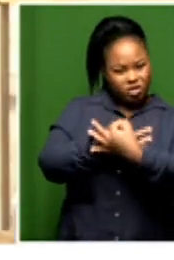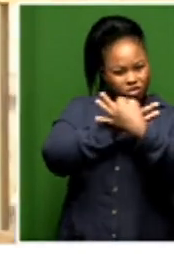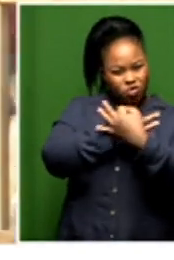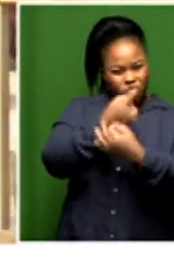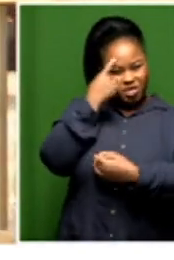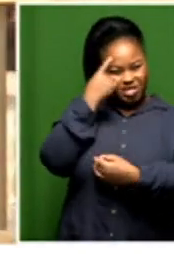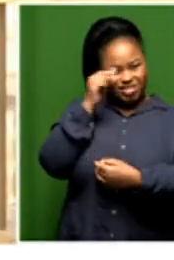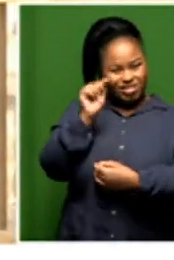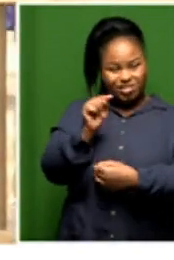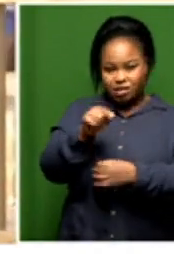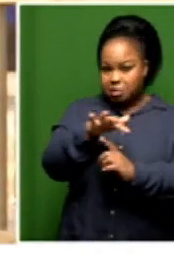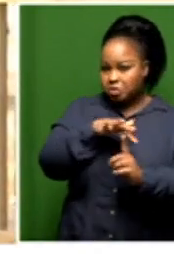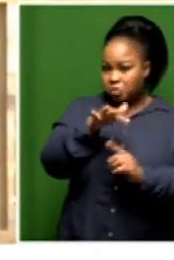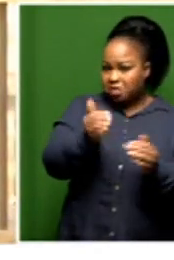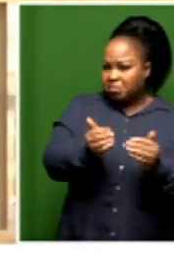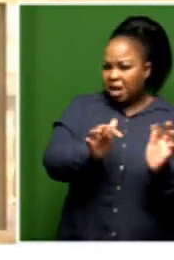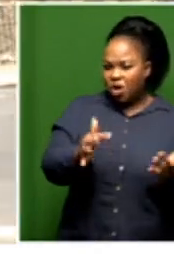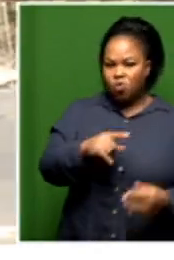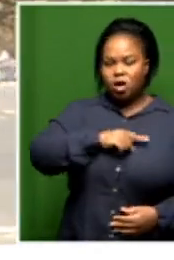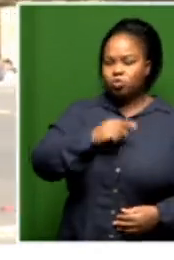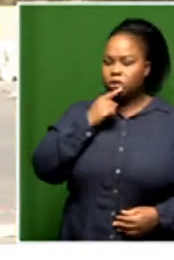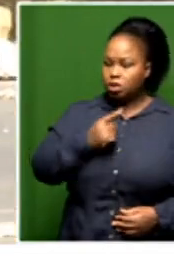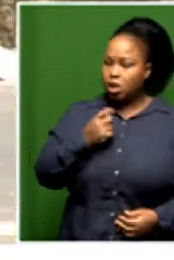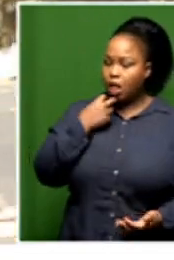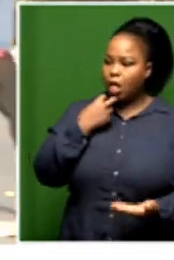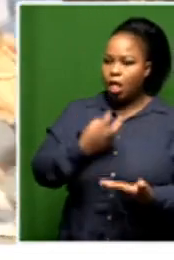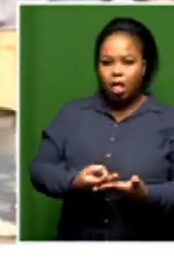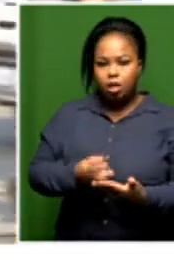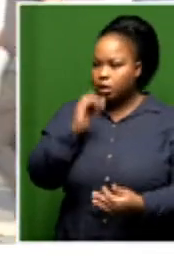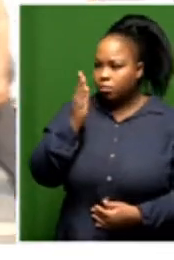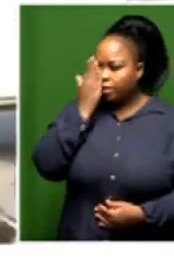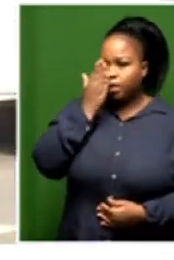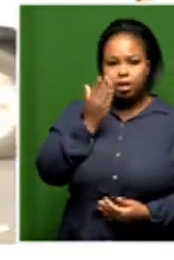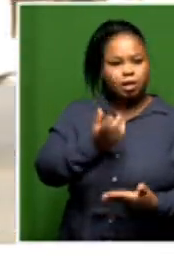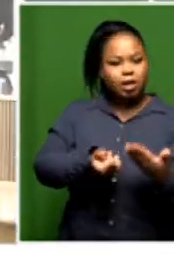been handled? And I mean, to say that you were taken off guard, is that good enough?